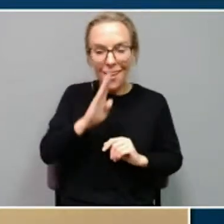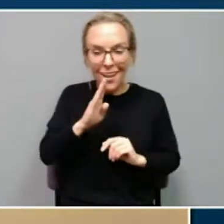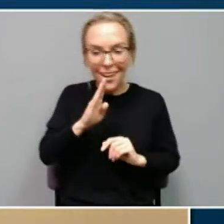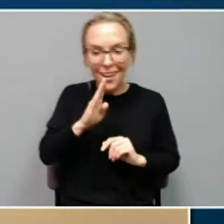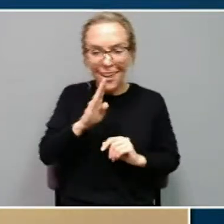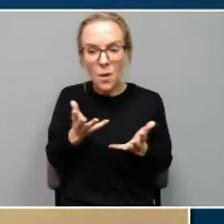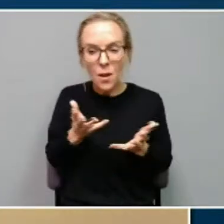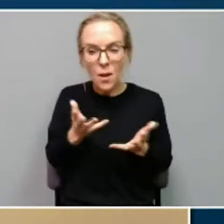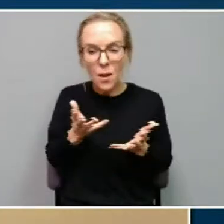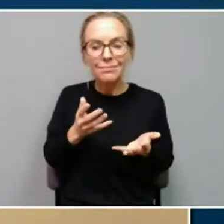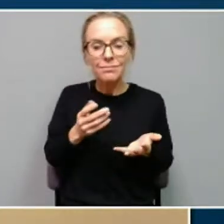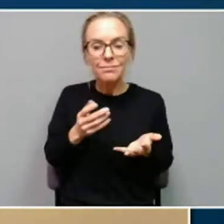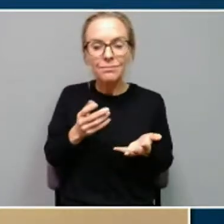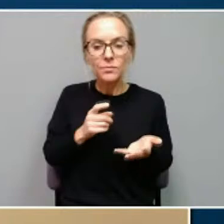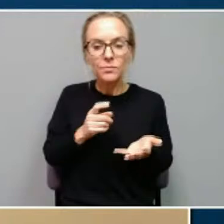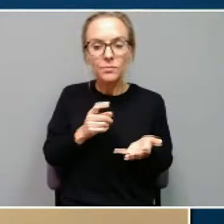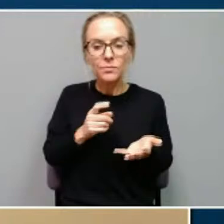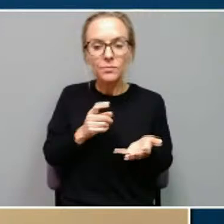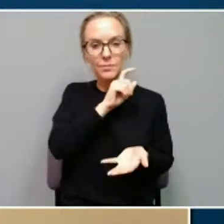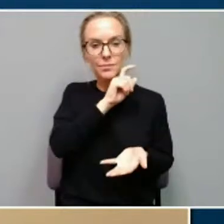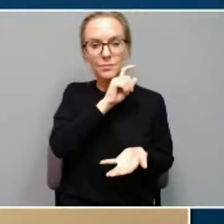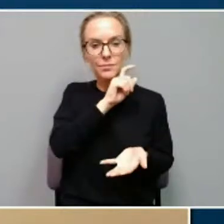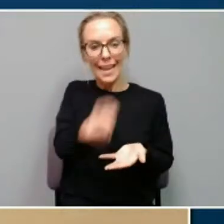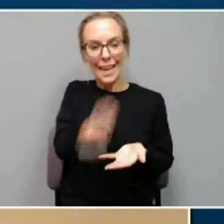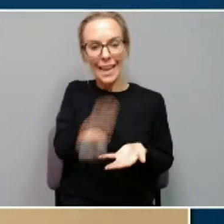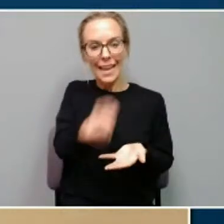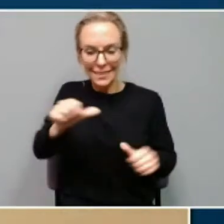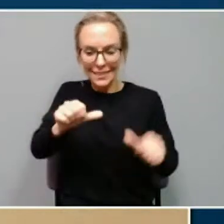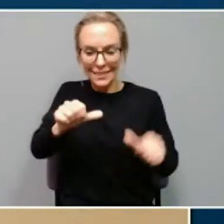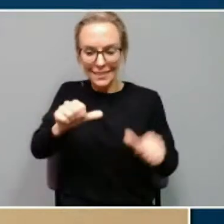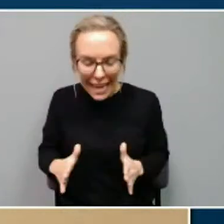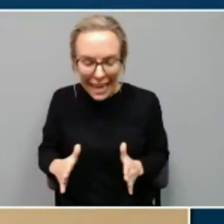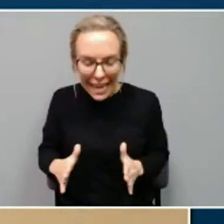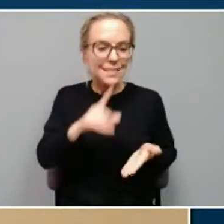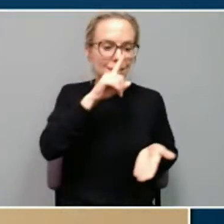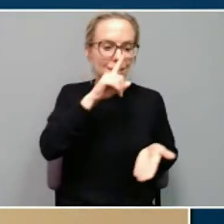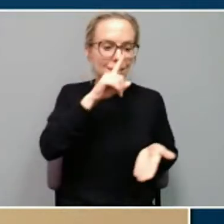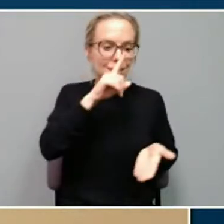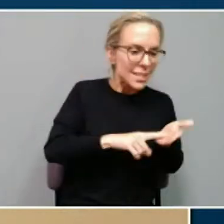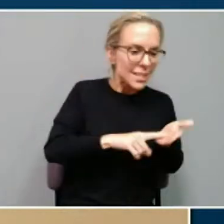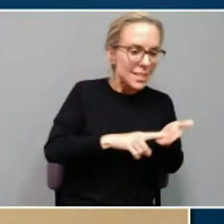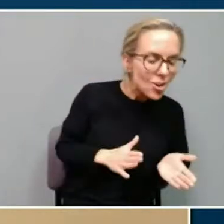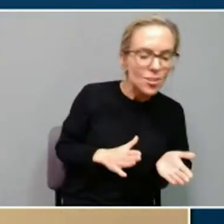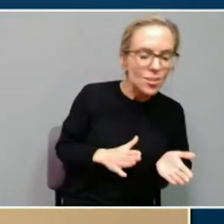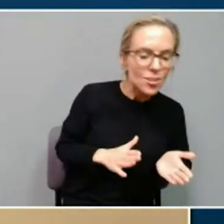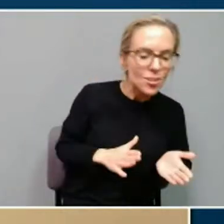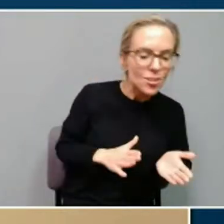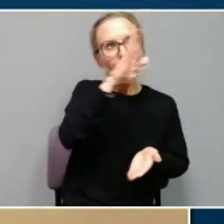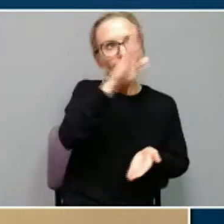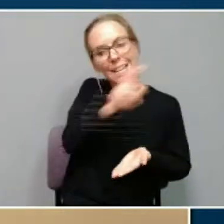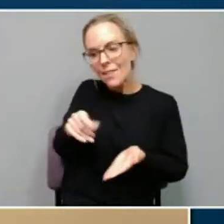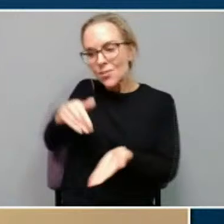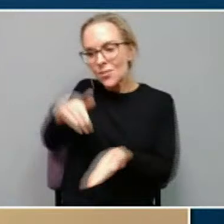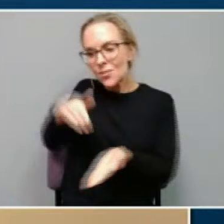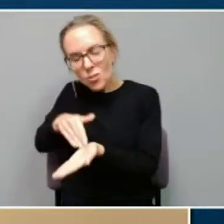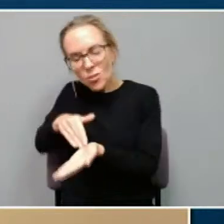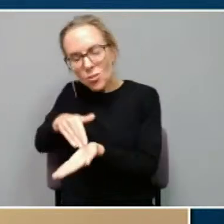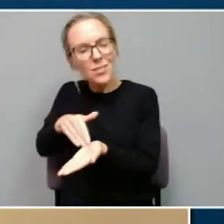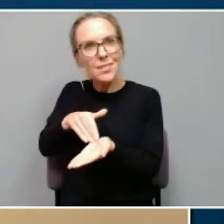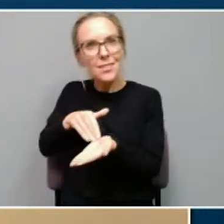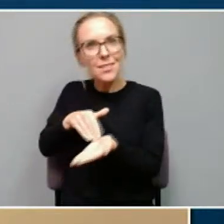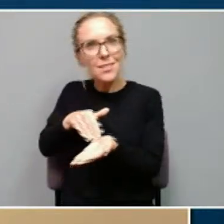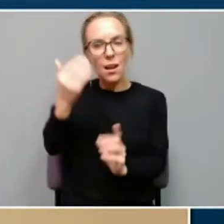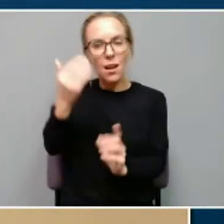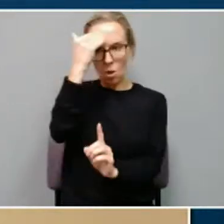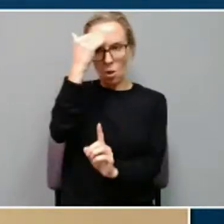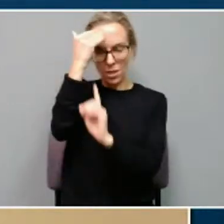gave the scientists and the researchers and the doctors the knowledge